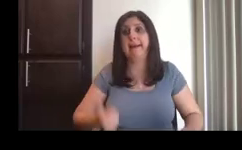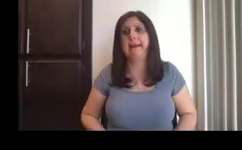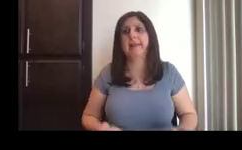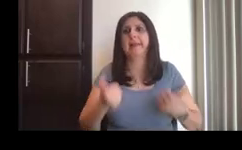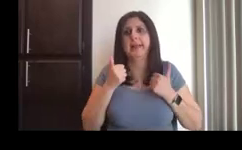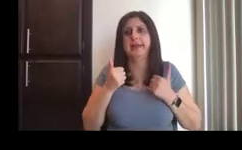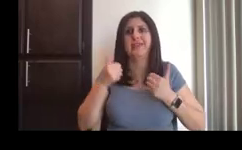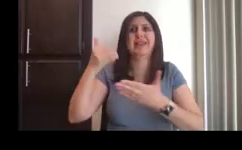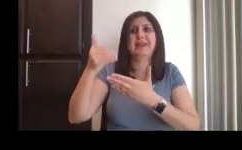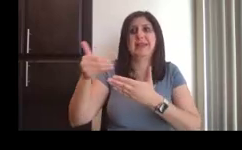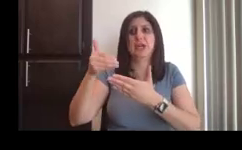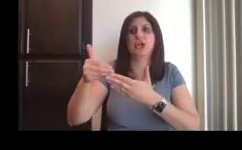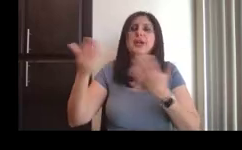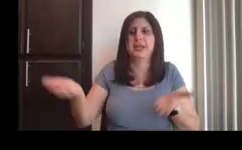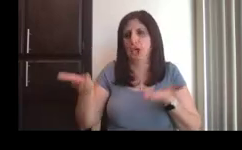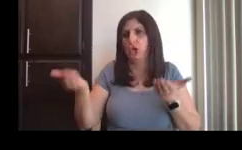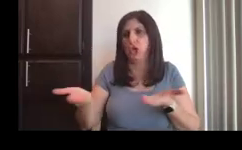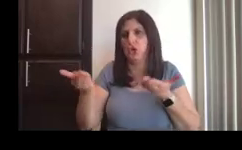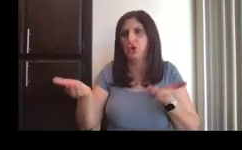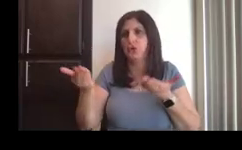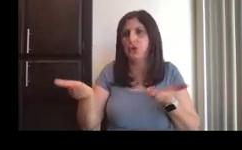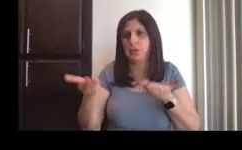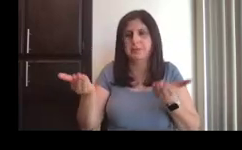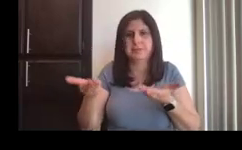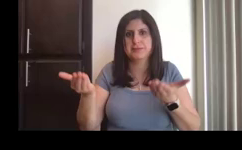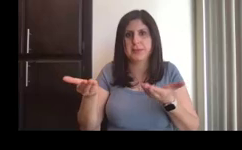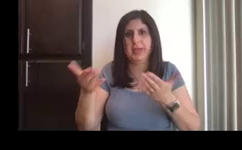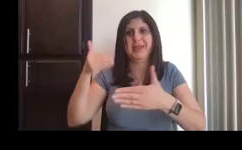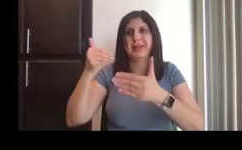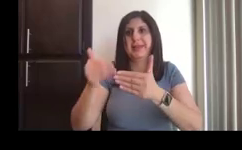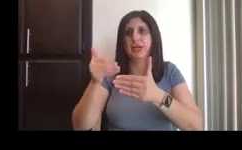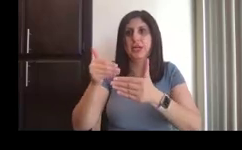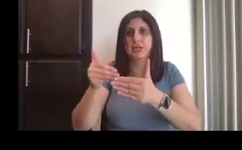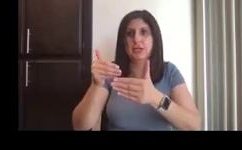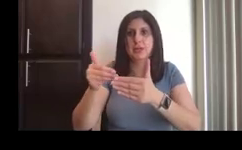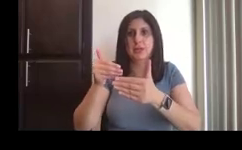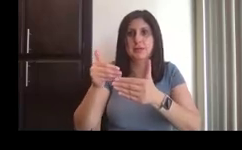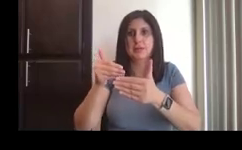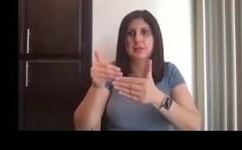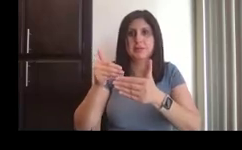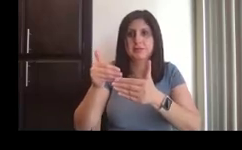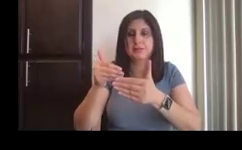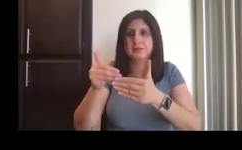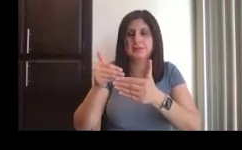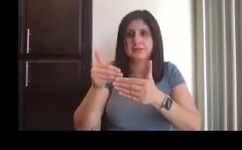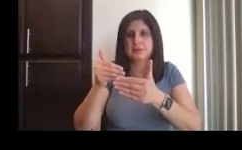Say I live near here. Okay, near.